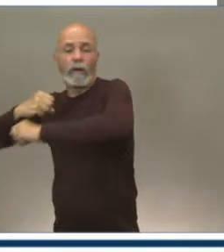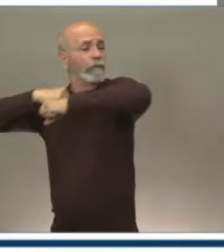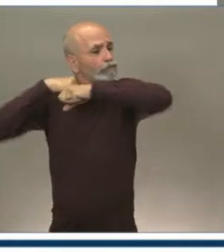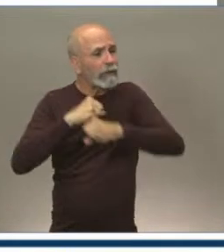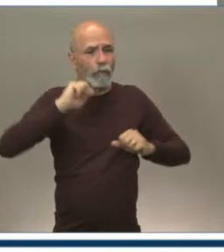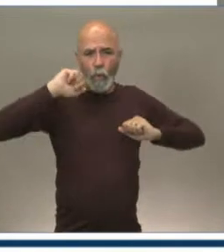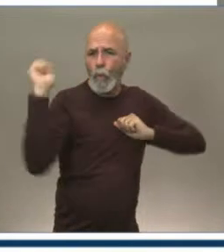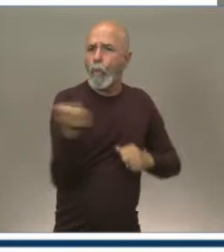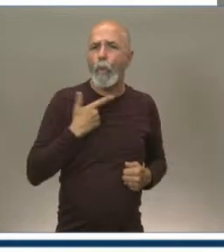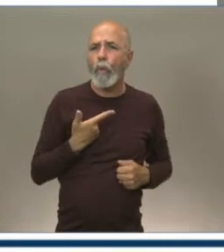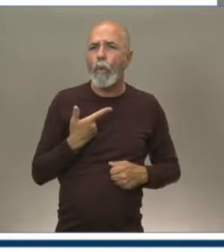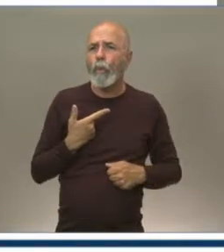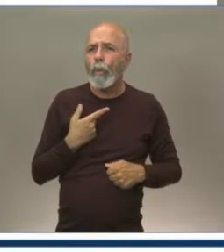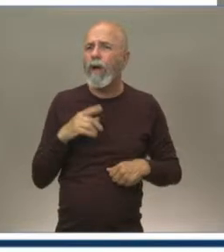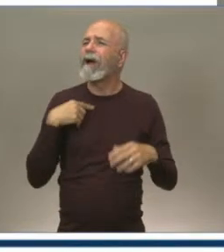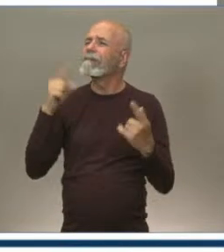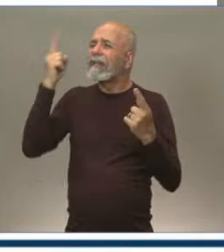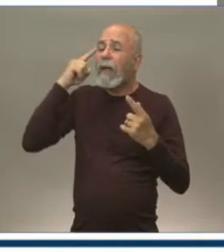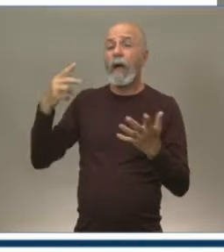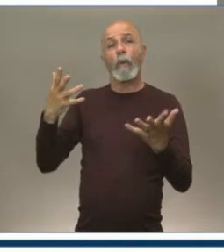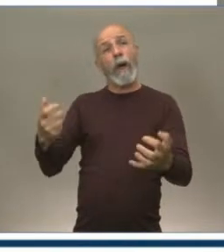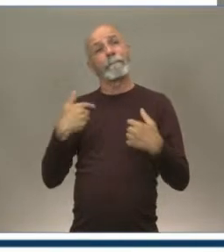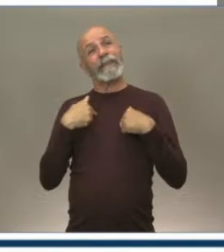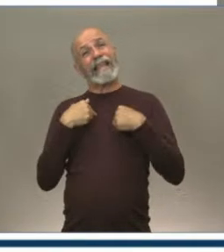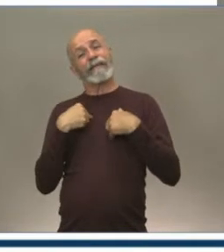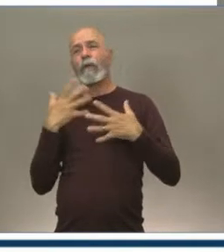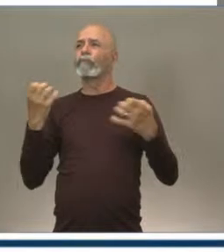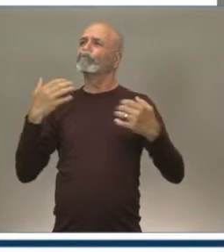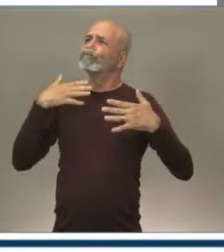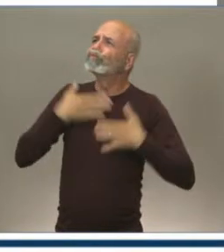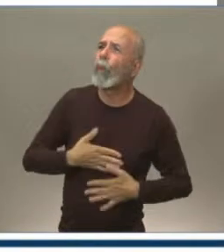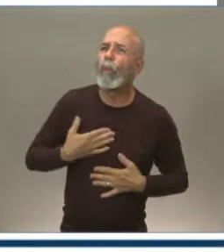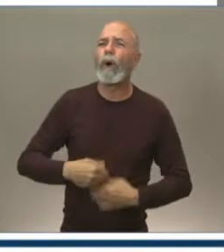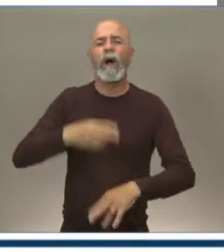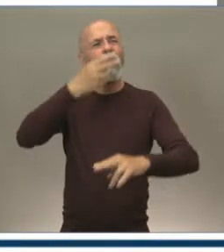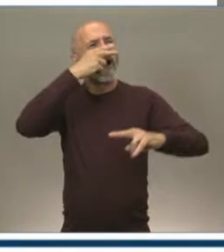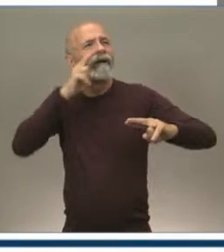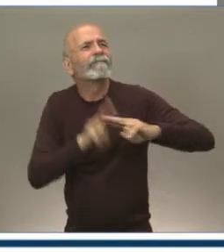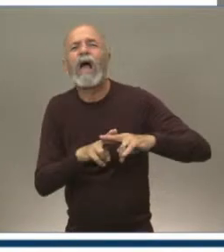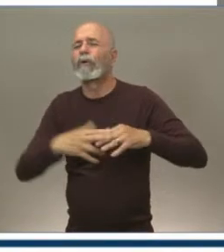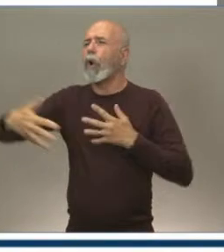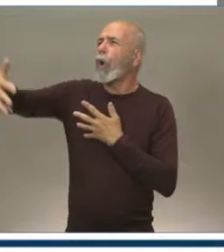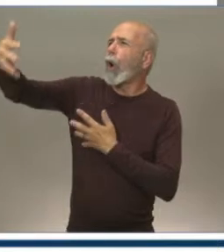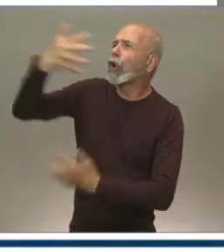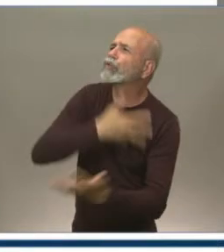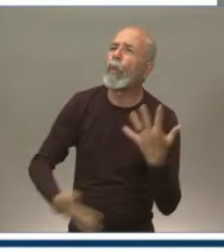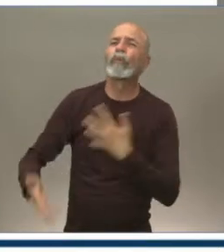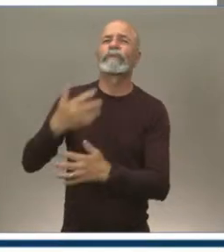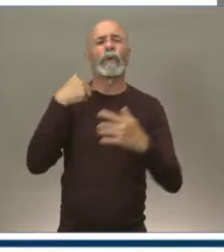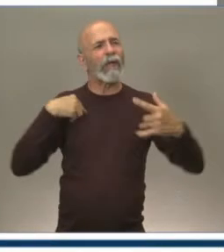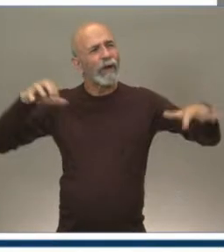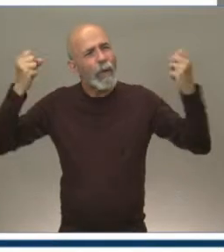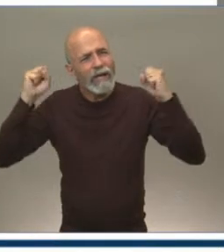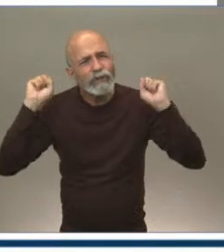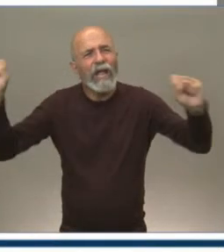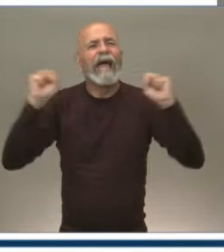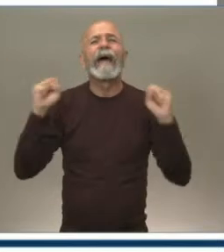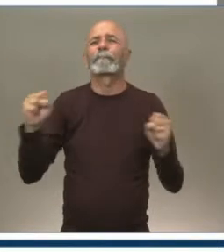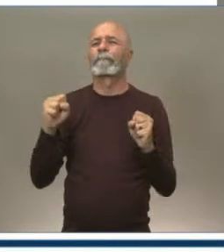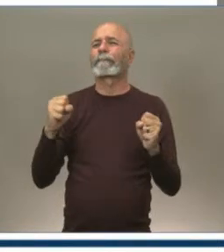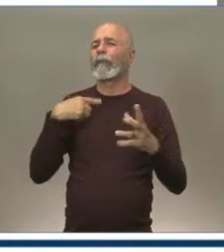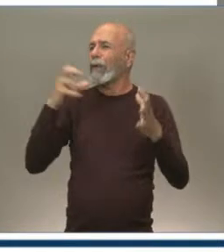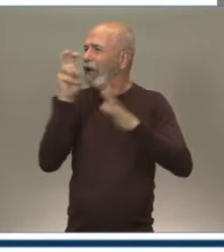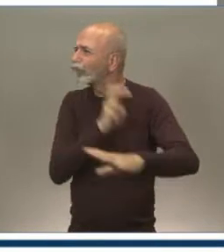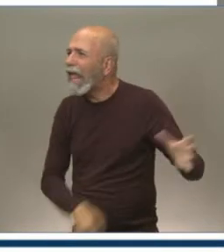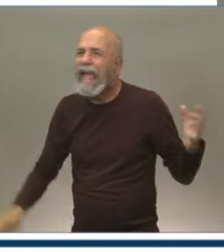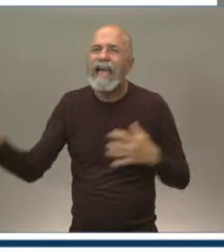that you love to do and want to get back to. Socializing with friends, going to the gym, concerts, traveling. The first